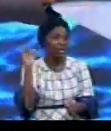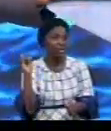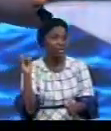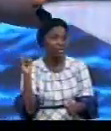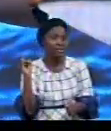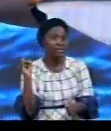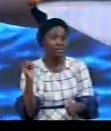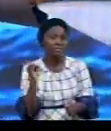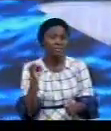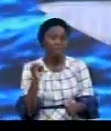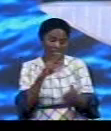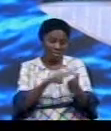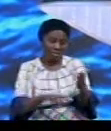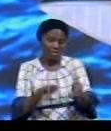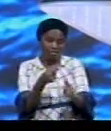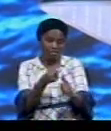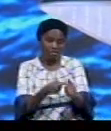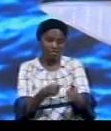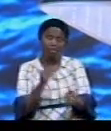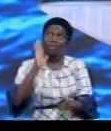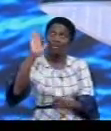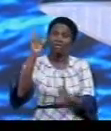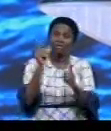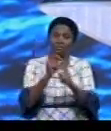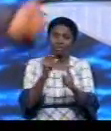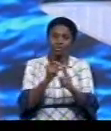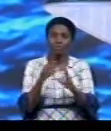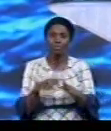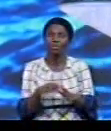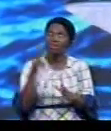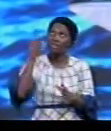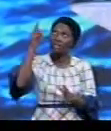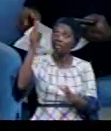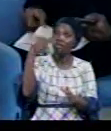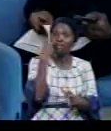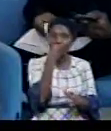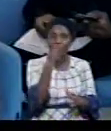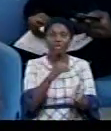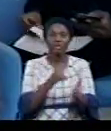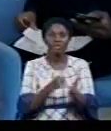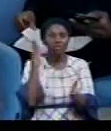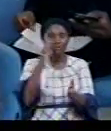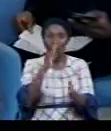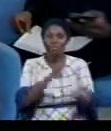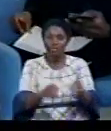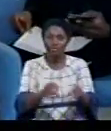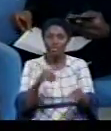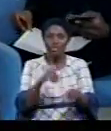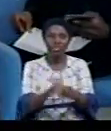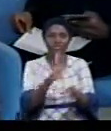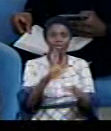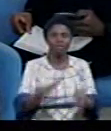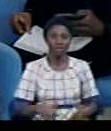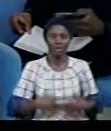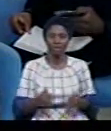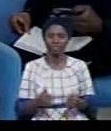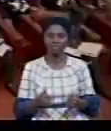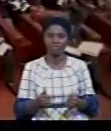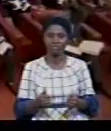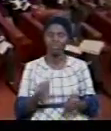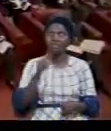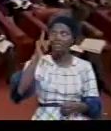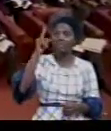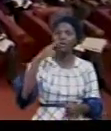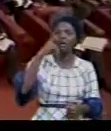his word. He speak, it will be done in your life. He commanded, and